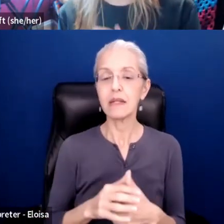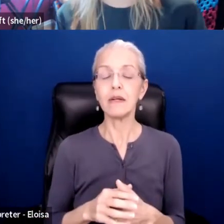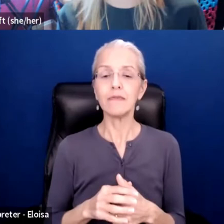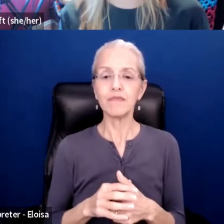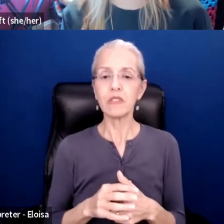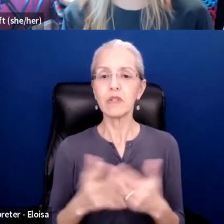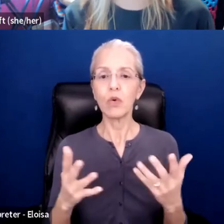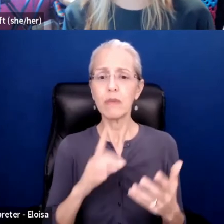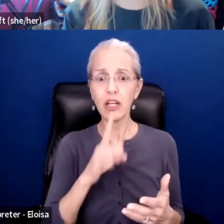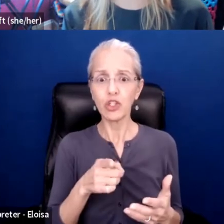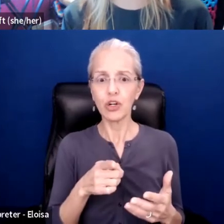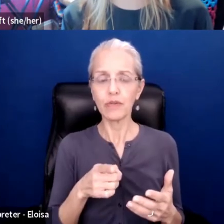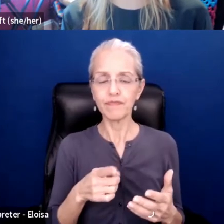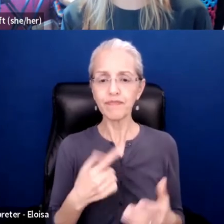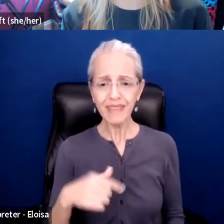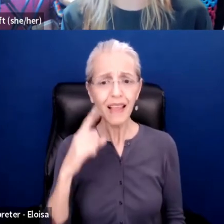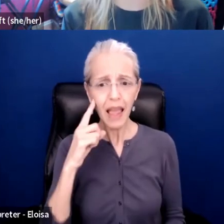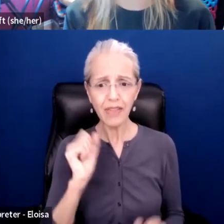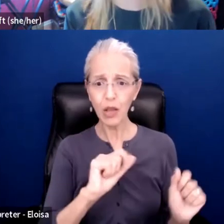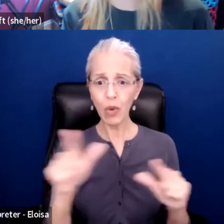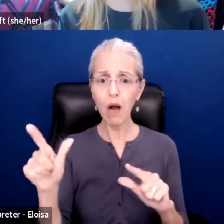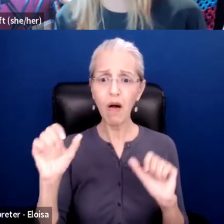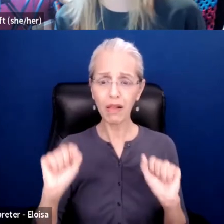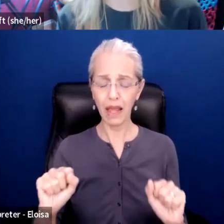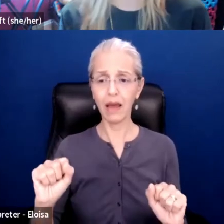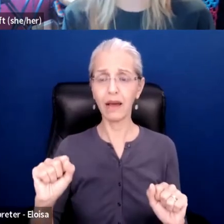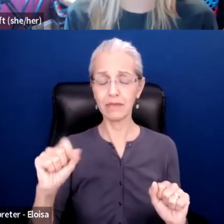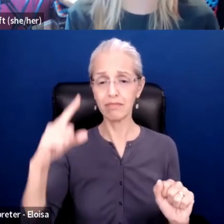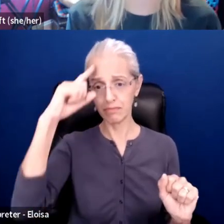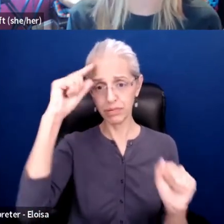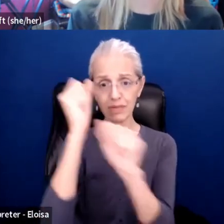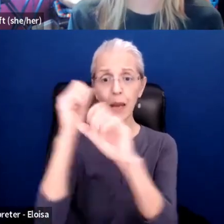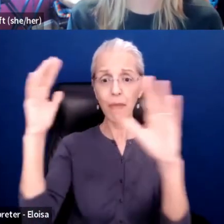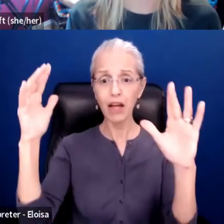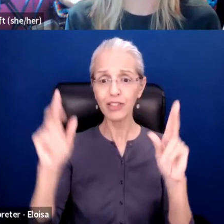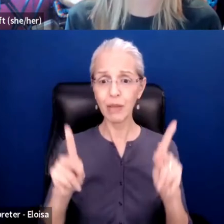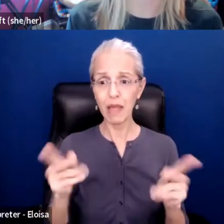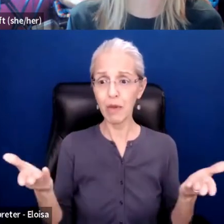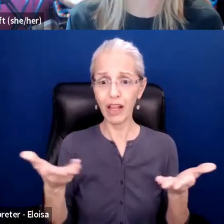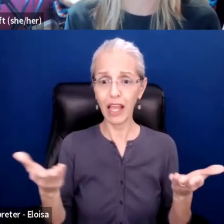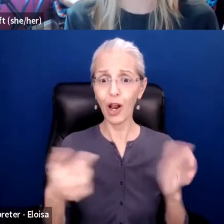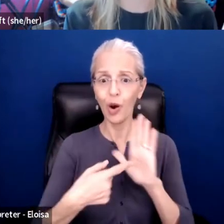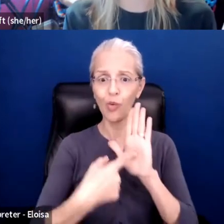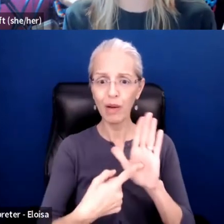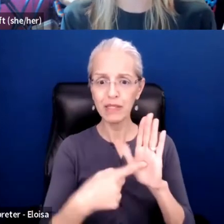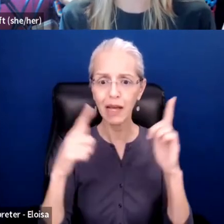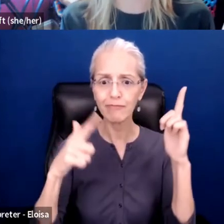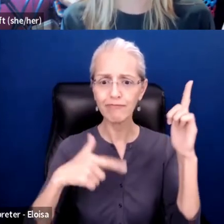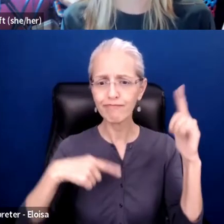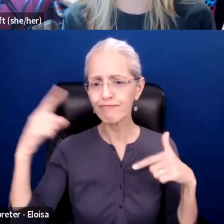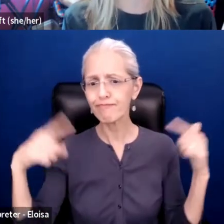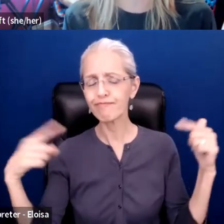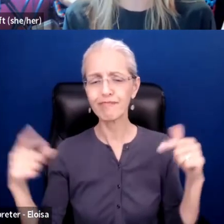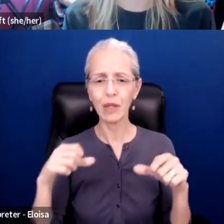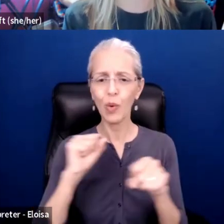just ensure, you know, because I think we could all imagine, and the folks on this webinar represent a lot of different, you know,